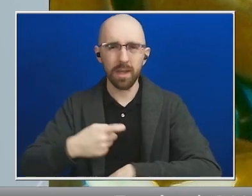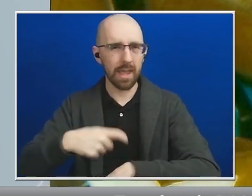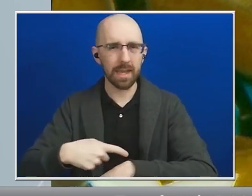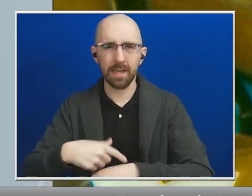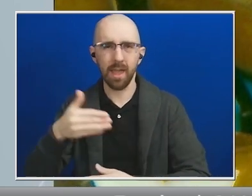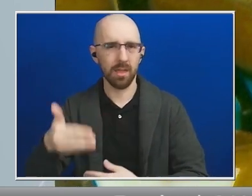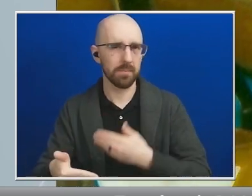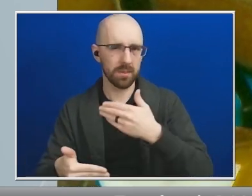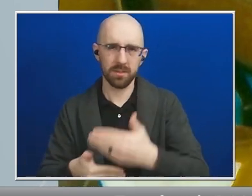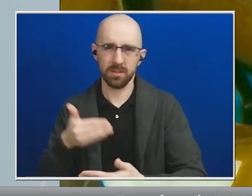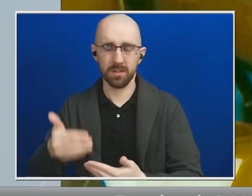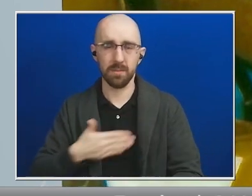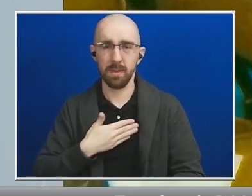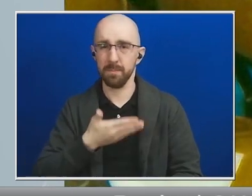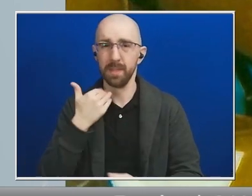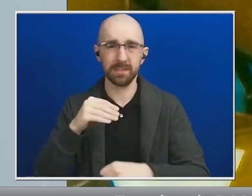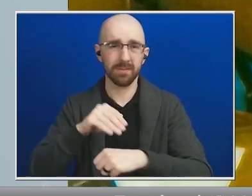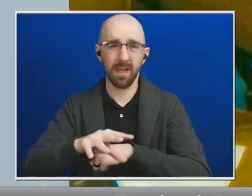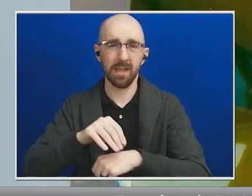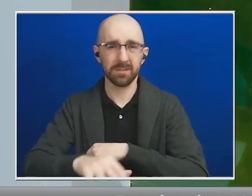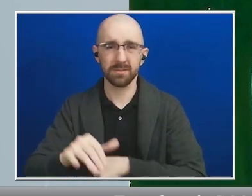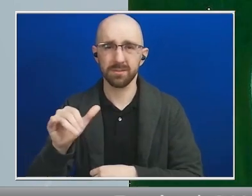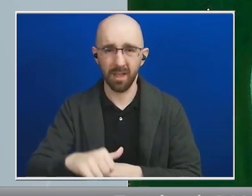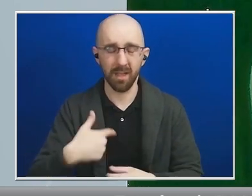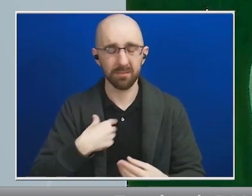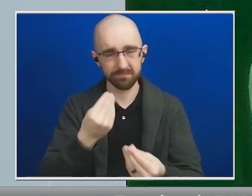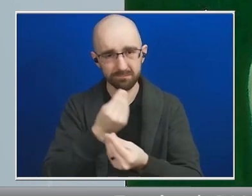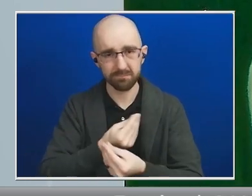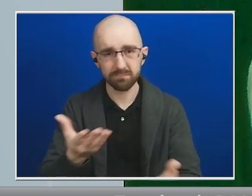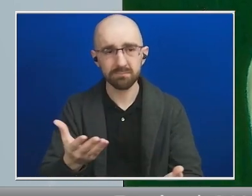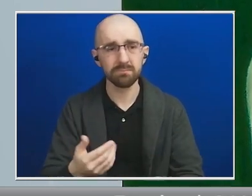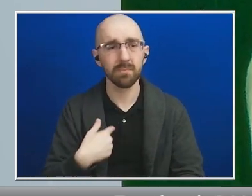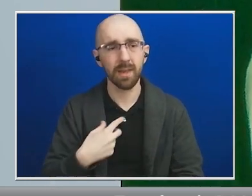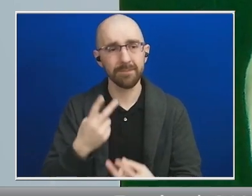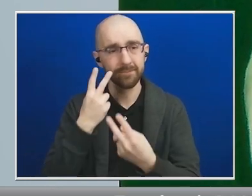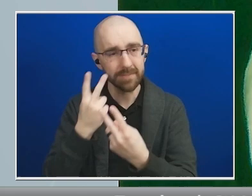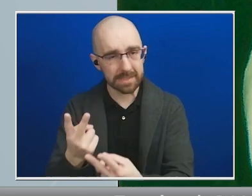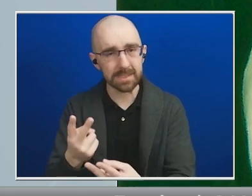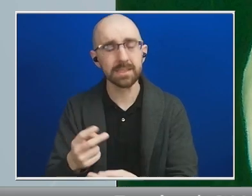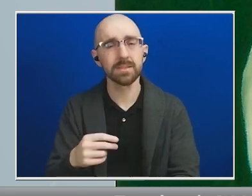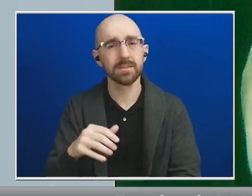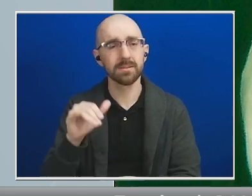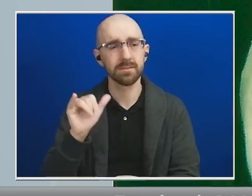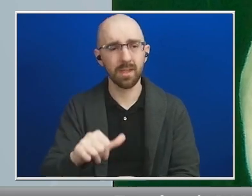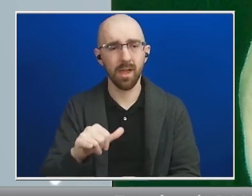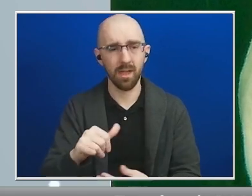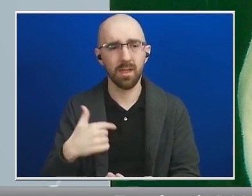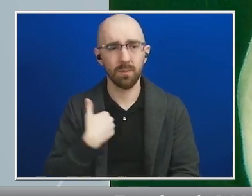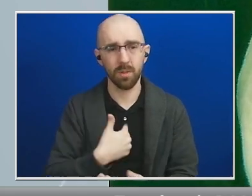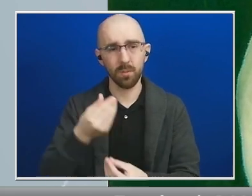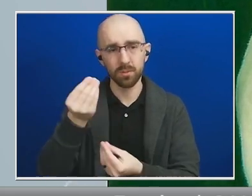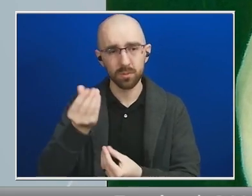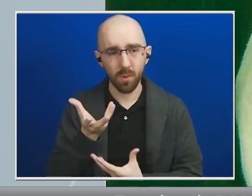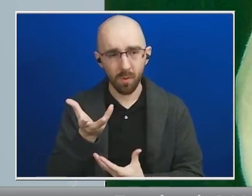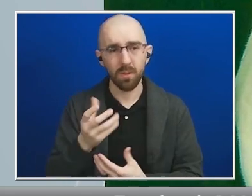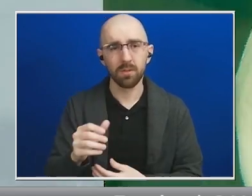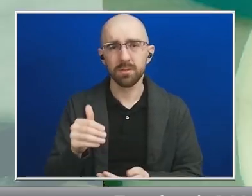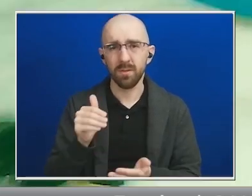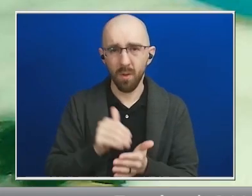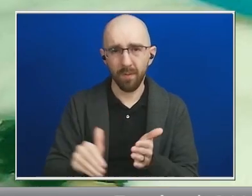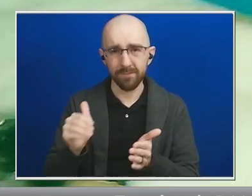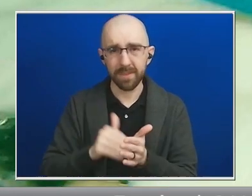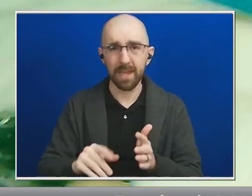best advice, or that I tell people when I visit them, is that we were told so often in the beginning that,